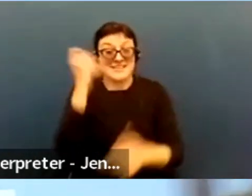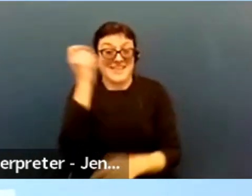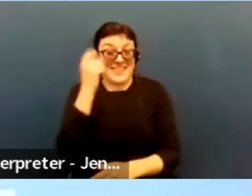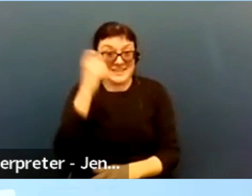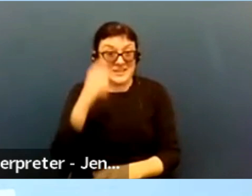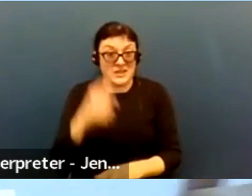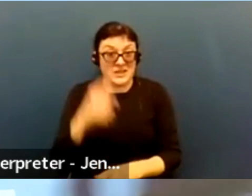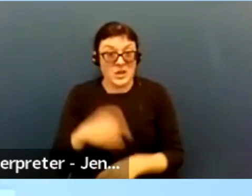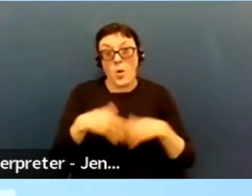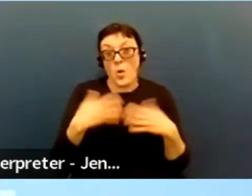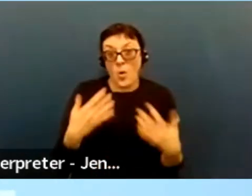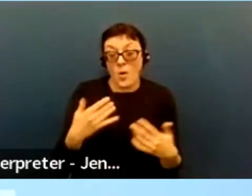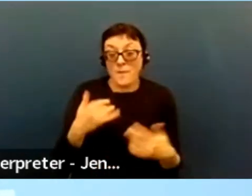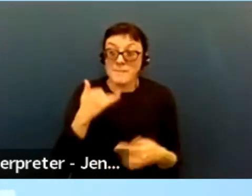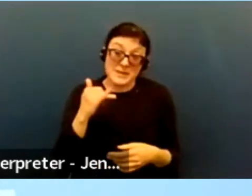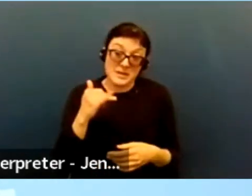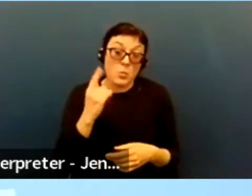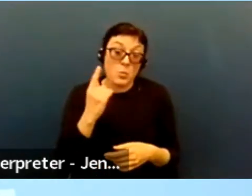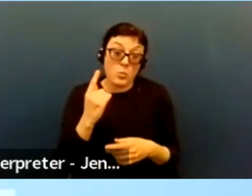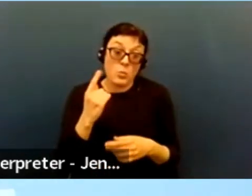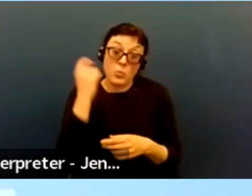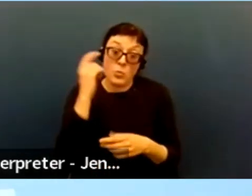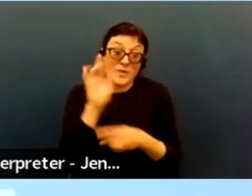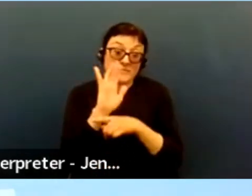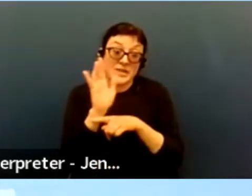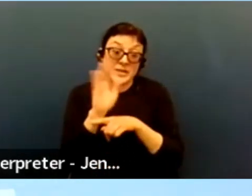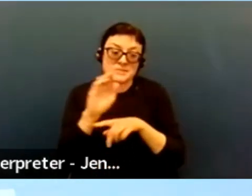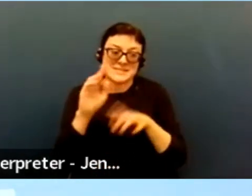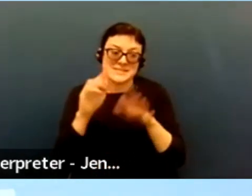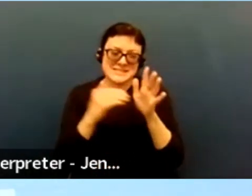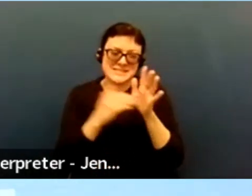Mm. I've never seen a Romeo and Juliet that looked Italian to me.